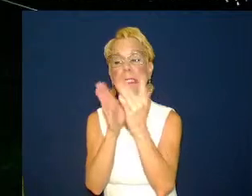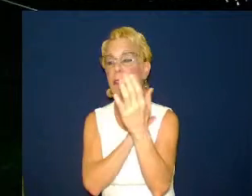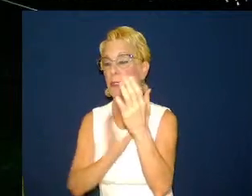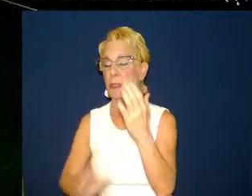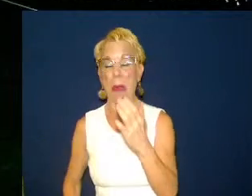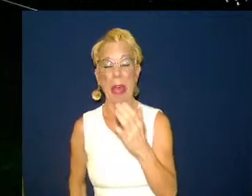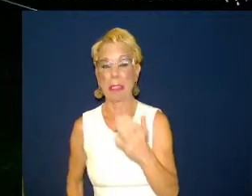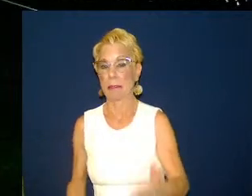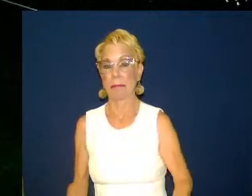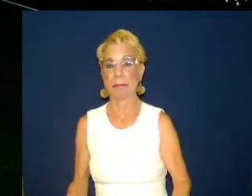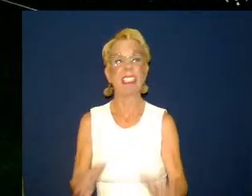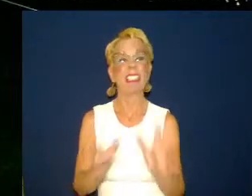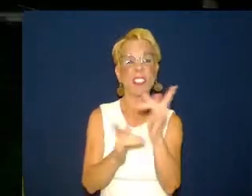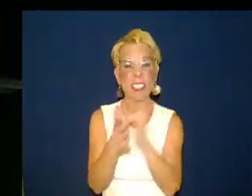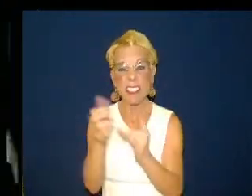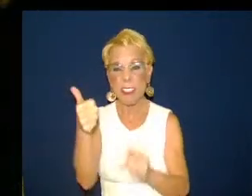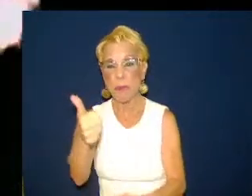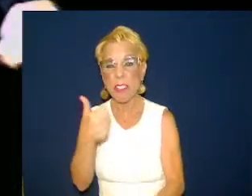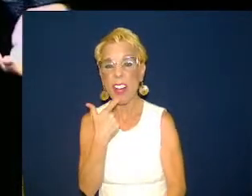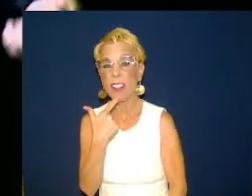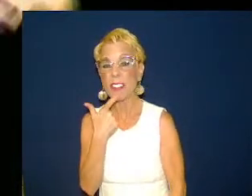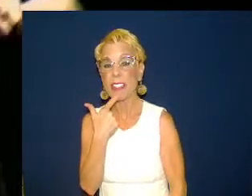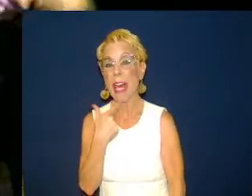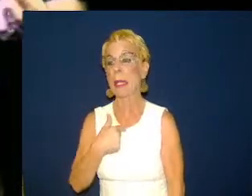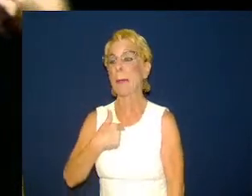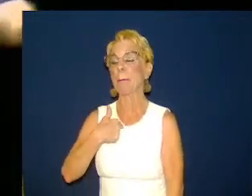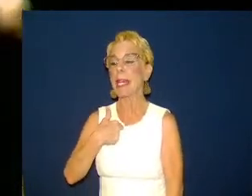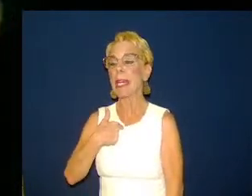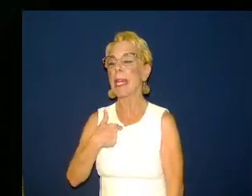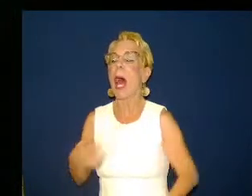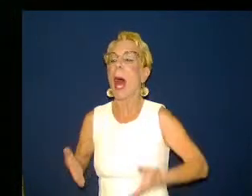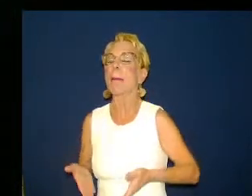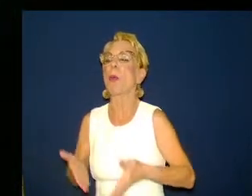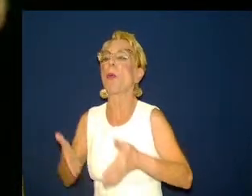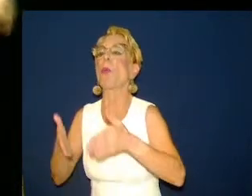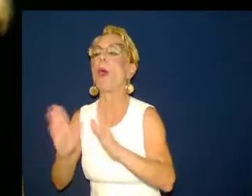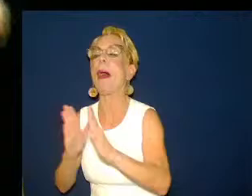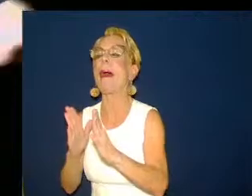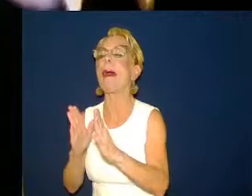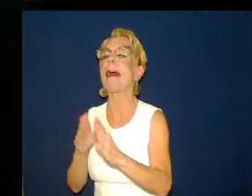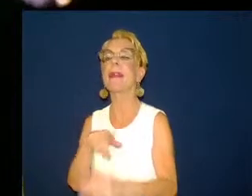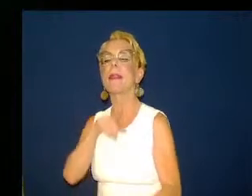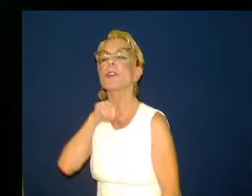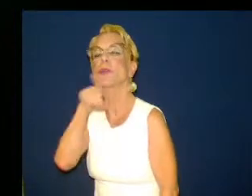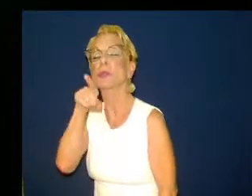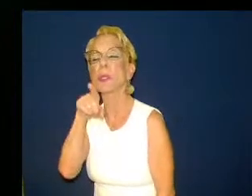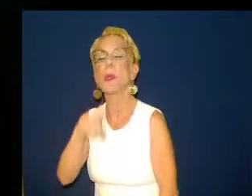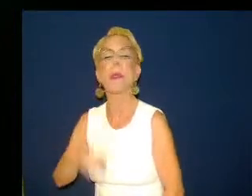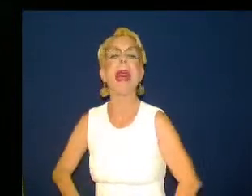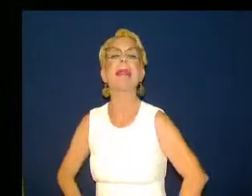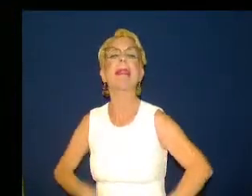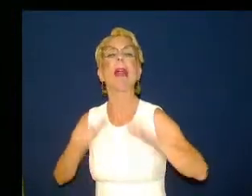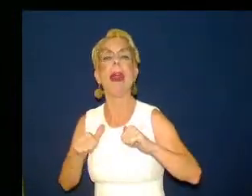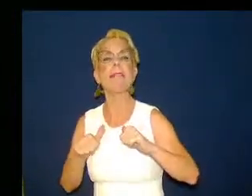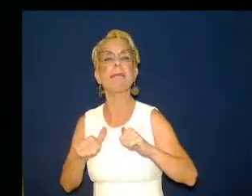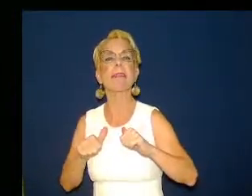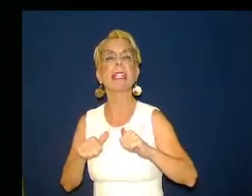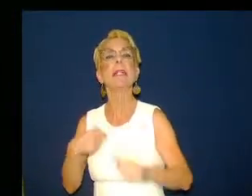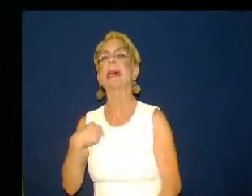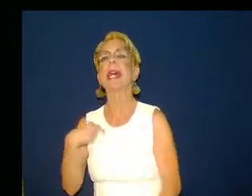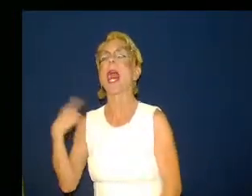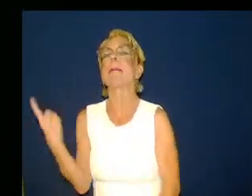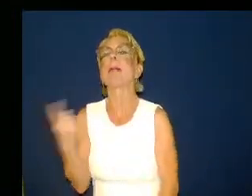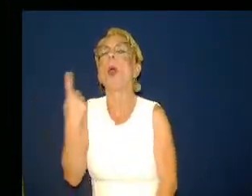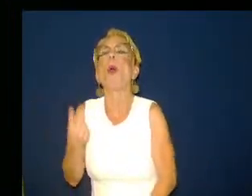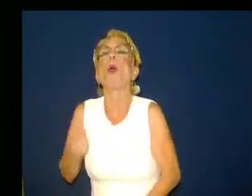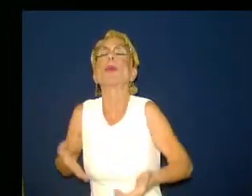but I am the way, I am the truth, and I am the life. There is no other way to that kingdom of heaven,